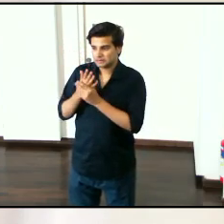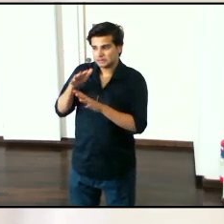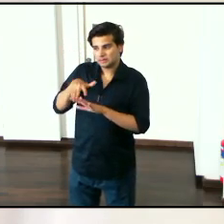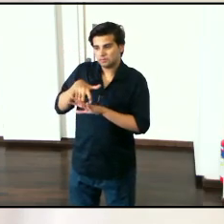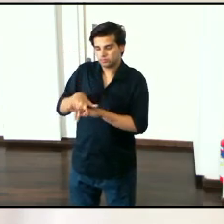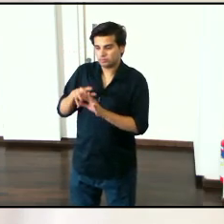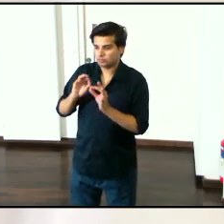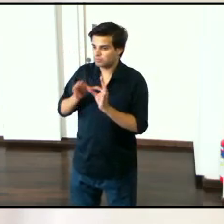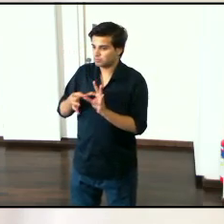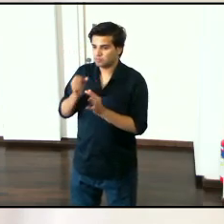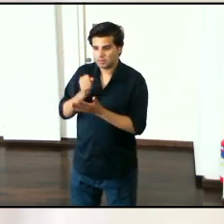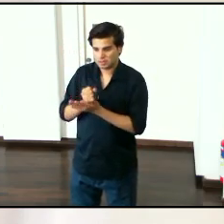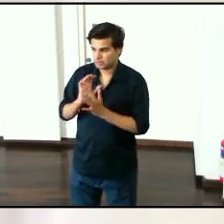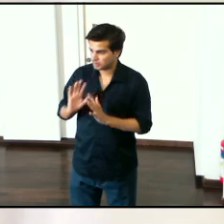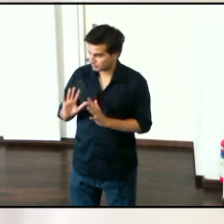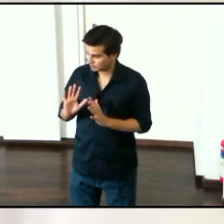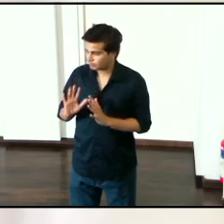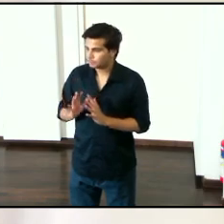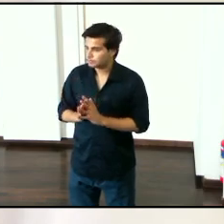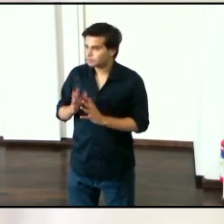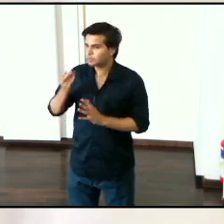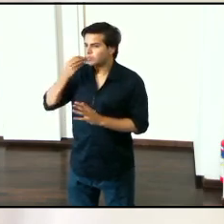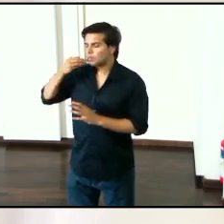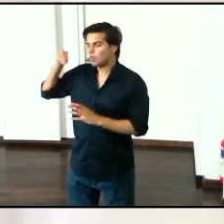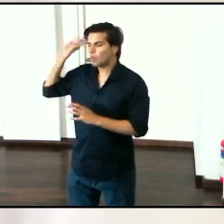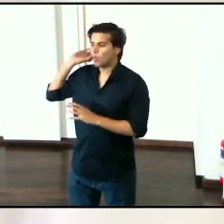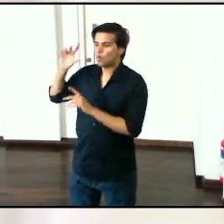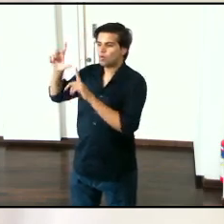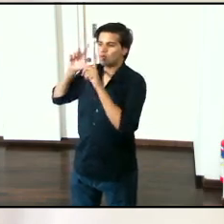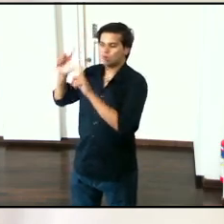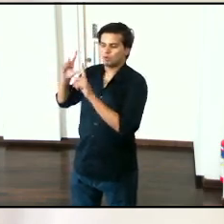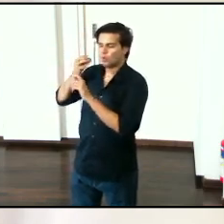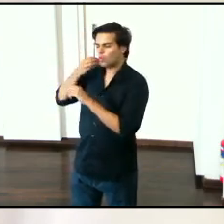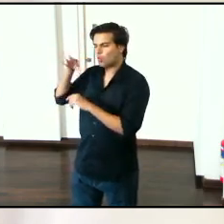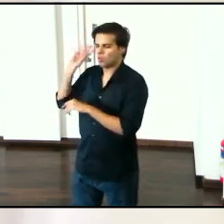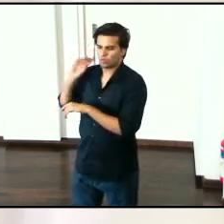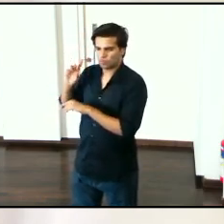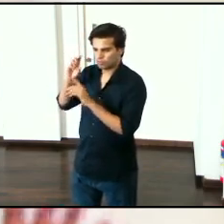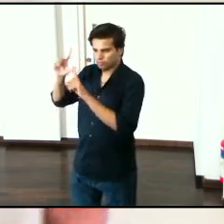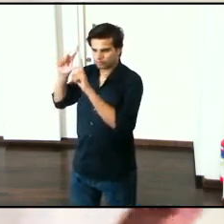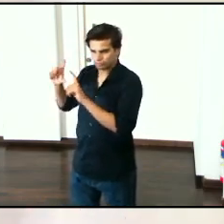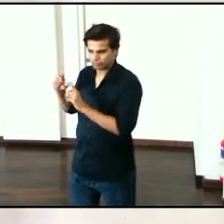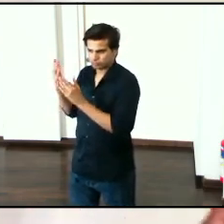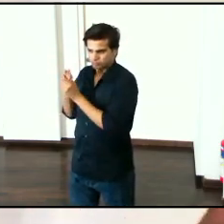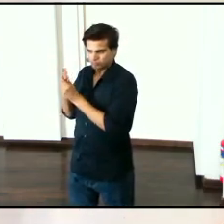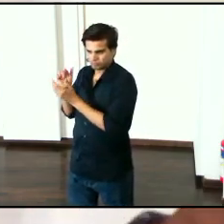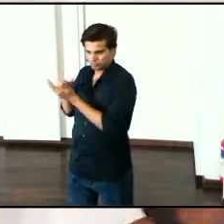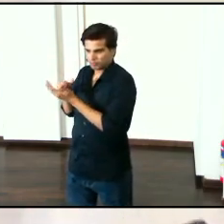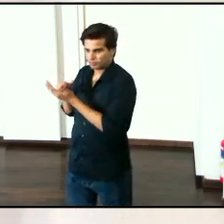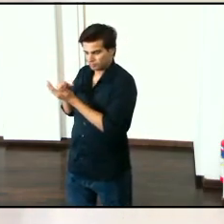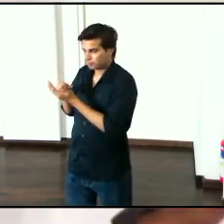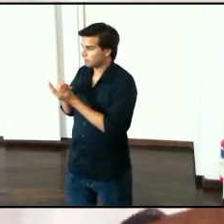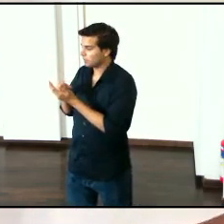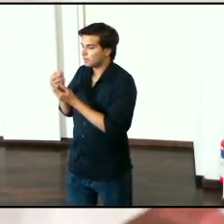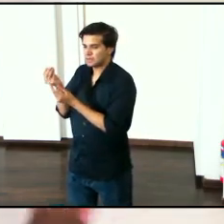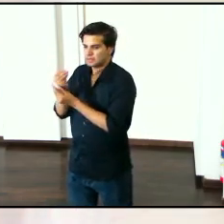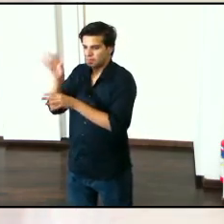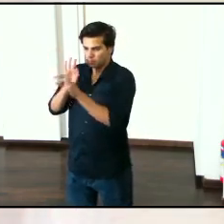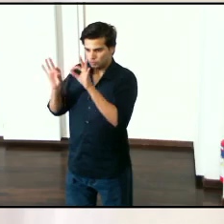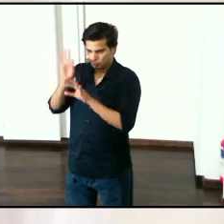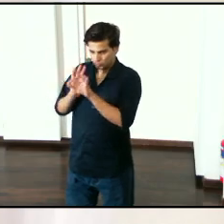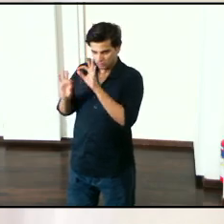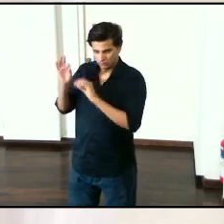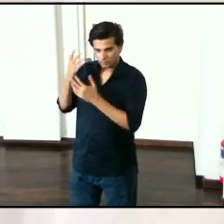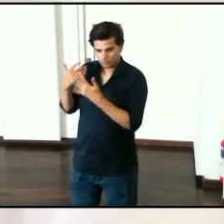that the very early posters, shall we say, and I have, I have chosen in the beginning